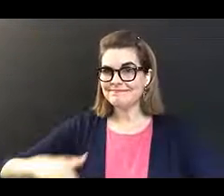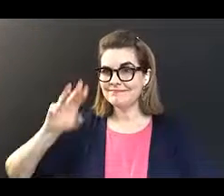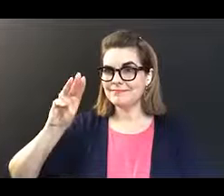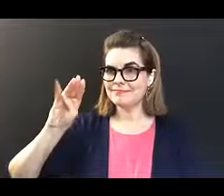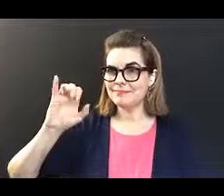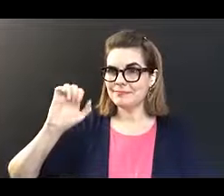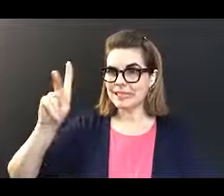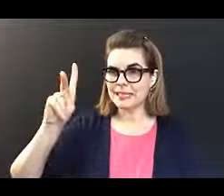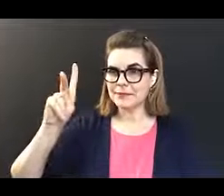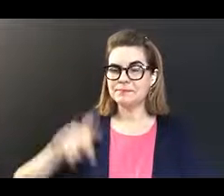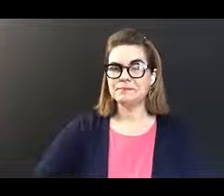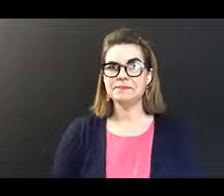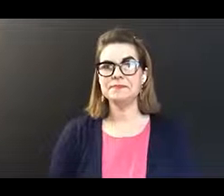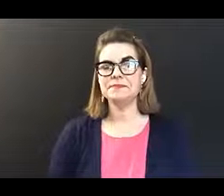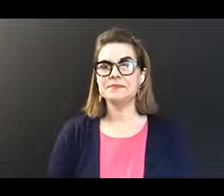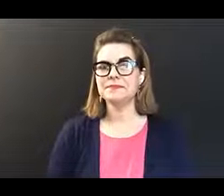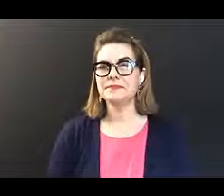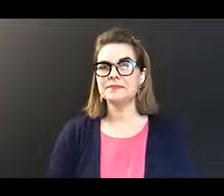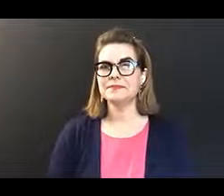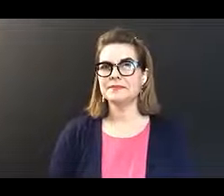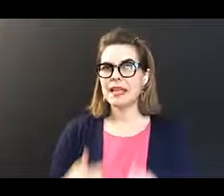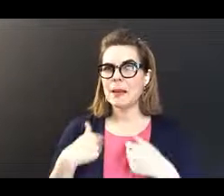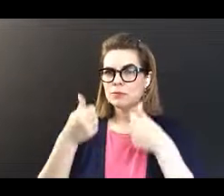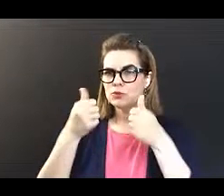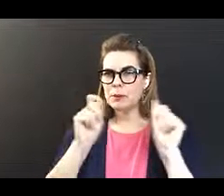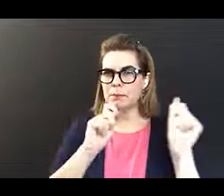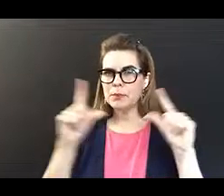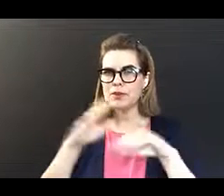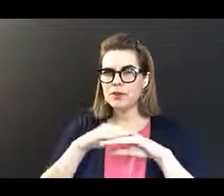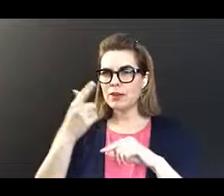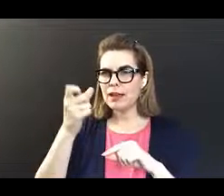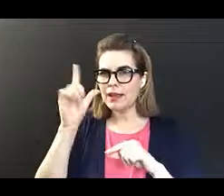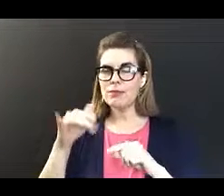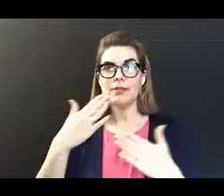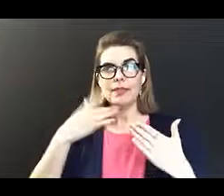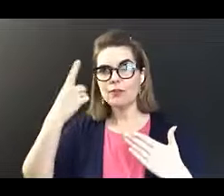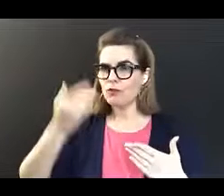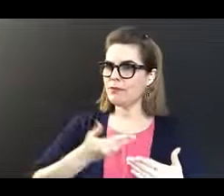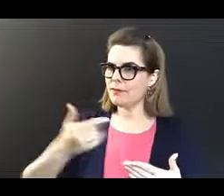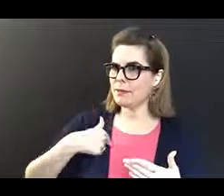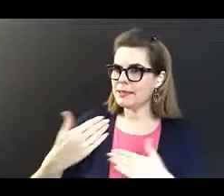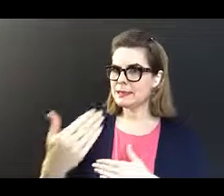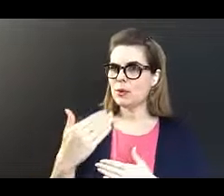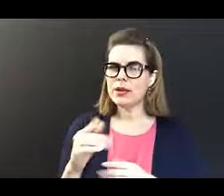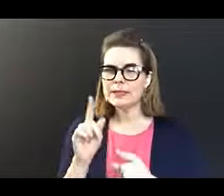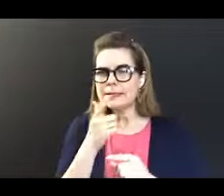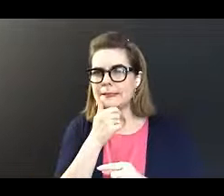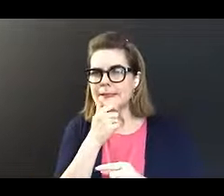All right, just putting folks on gallery view. Thanks for having me this morning. Let's see here.